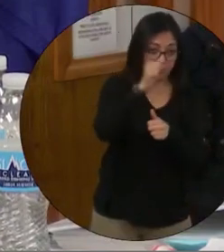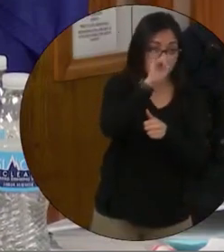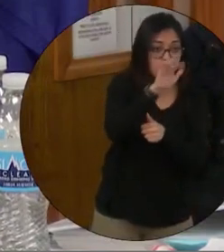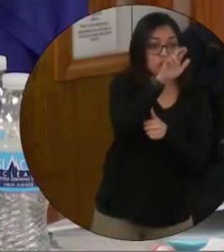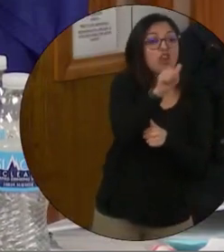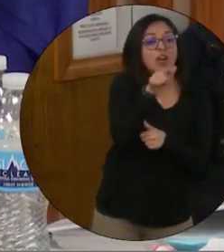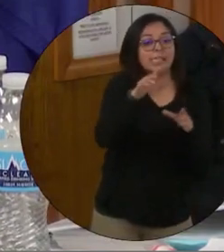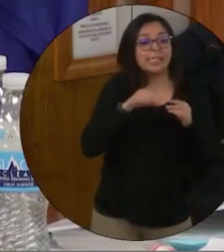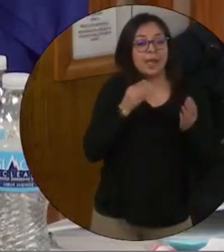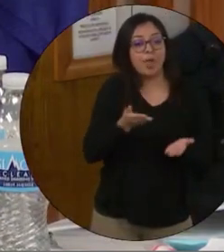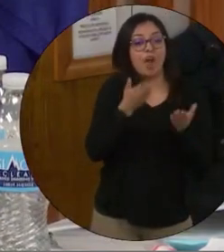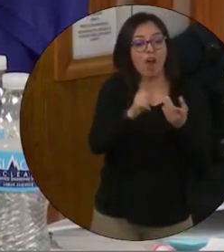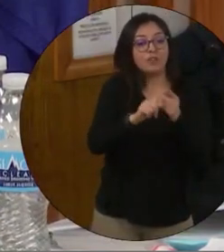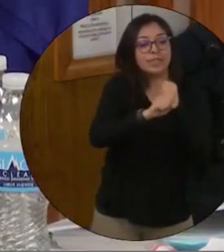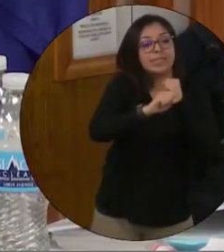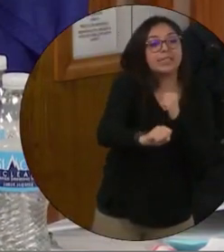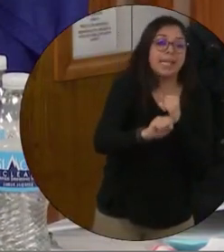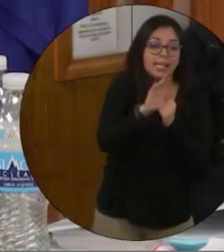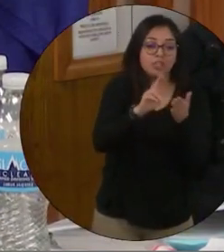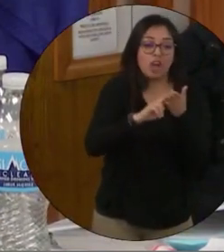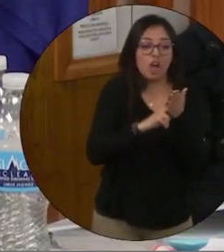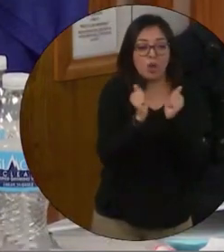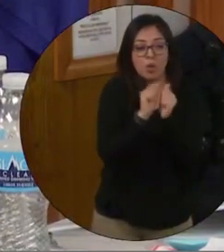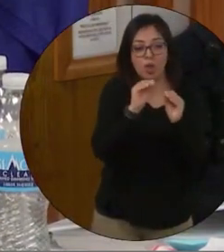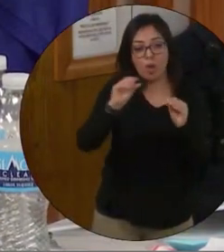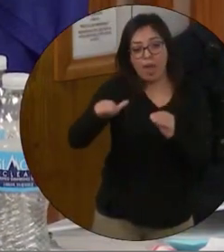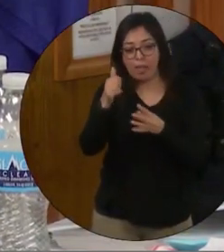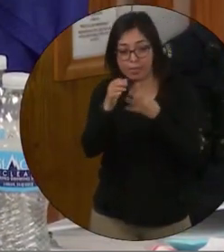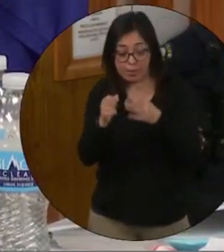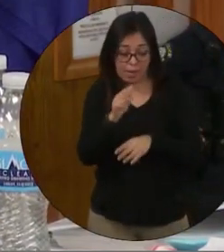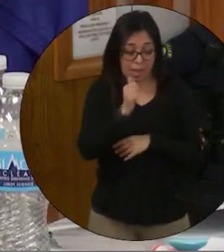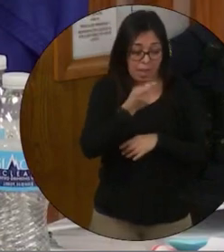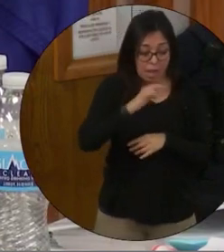offer to extend his contract with no other details. On April 26th,